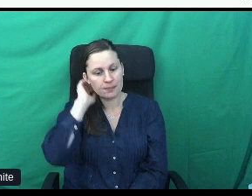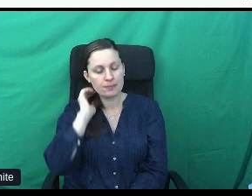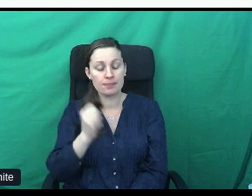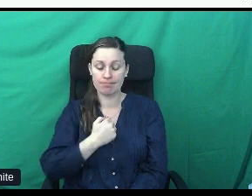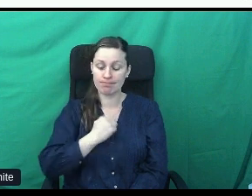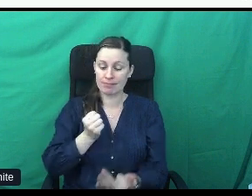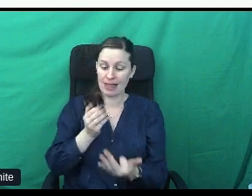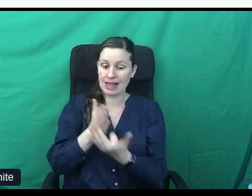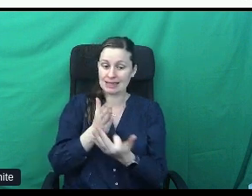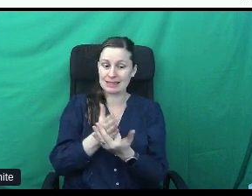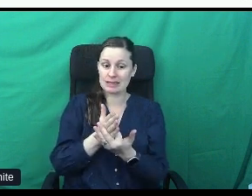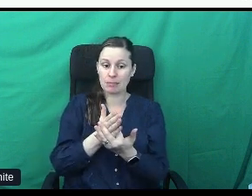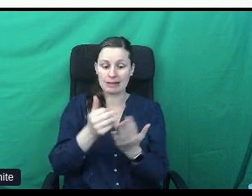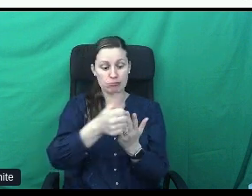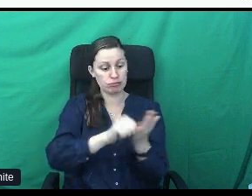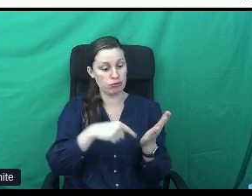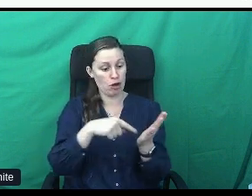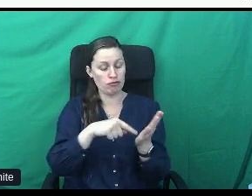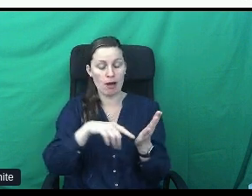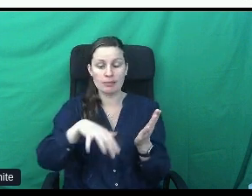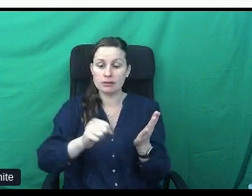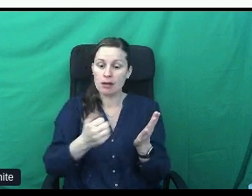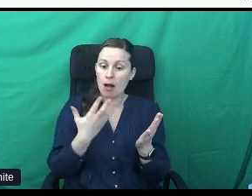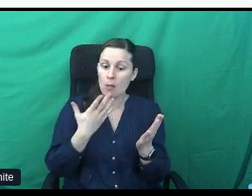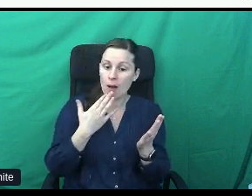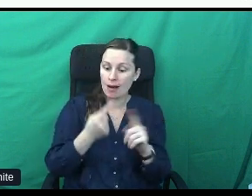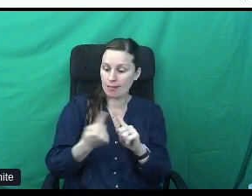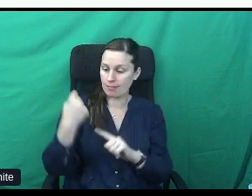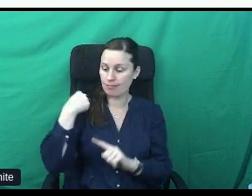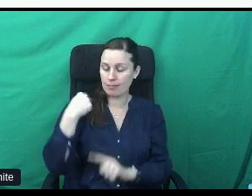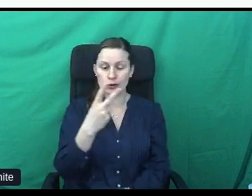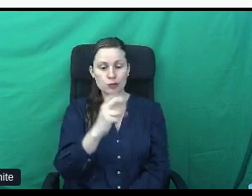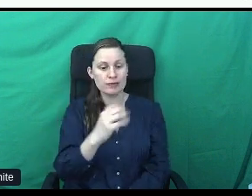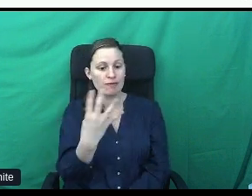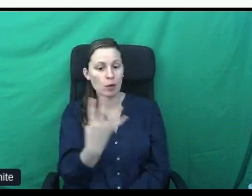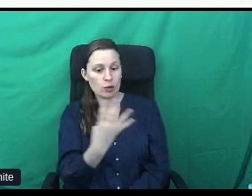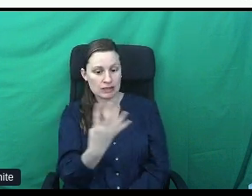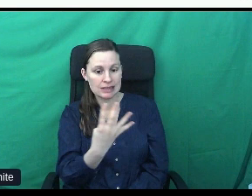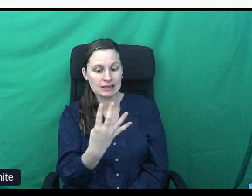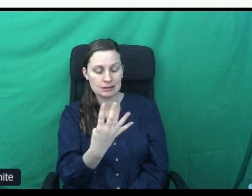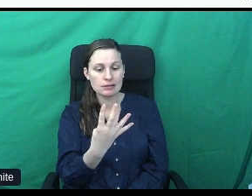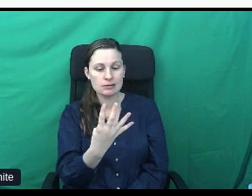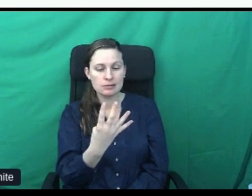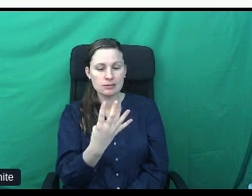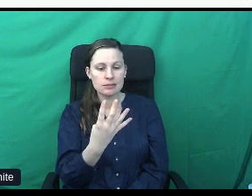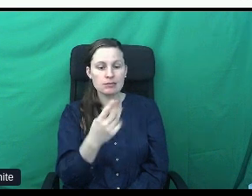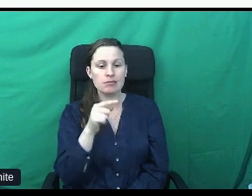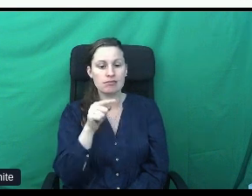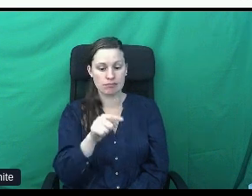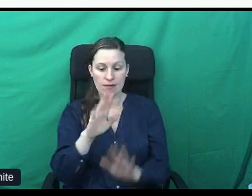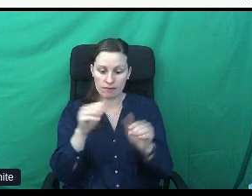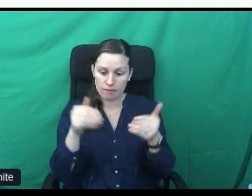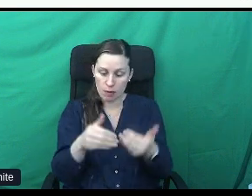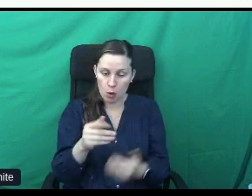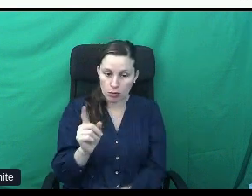accessibility program started in 2014. As I mentioned, that was focusing